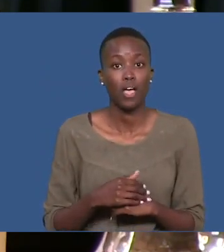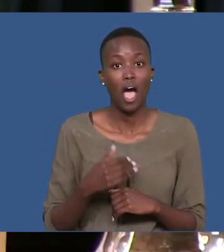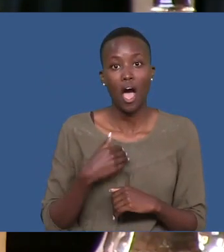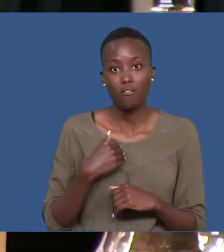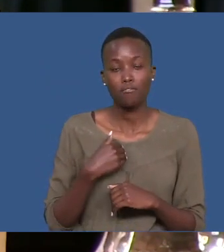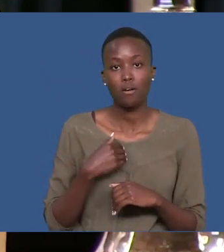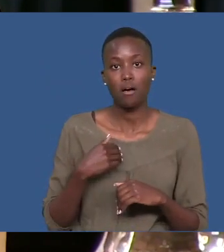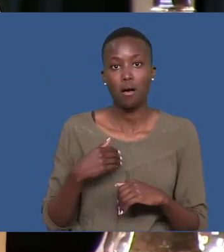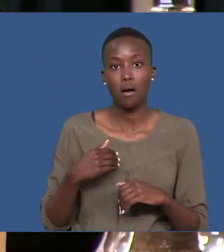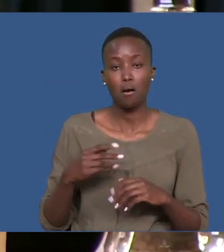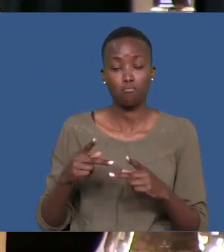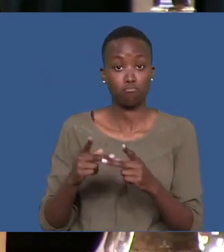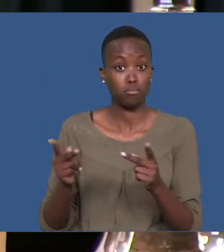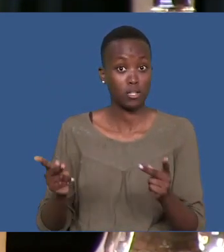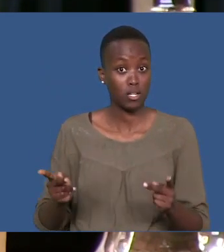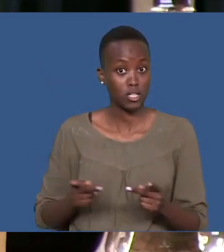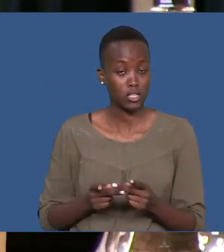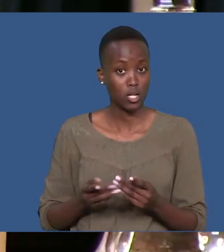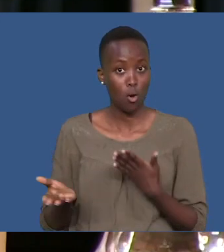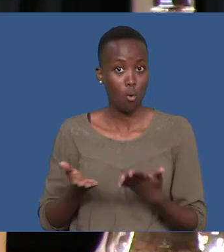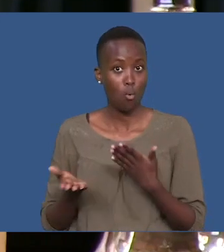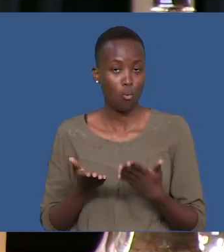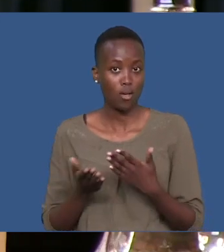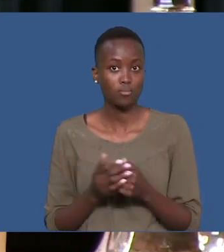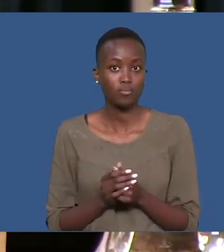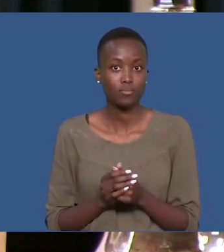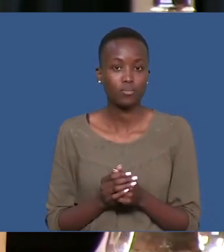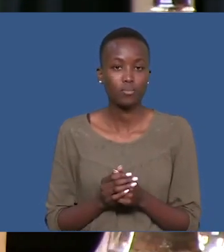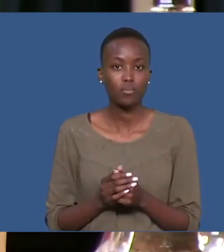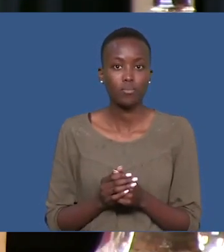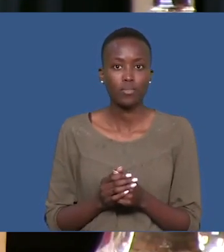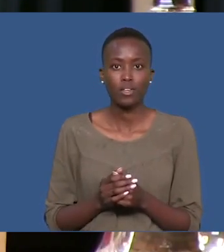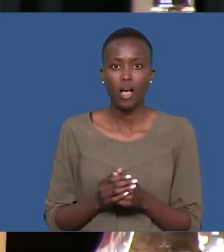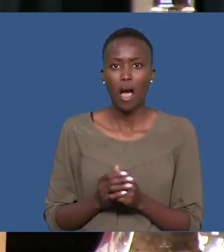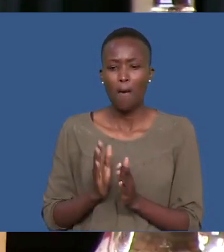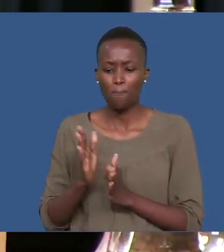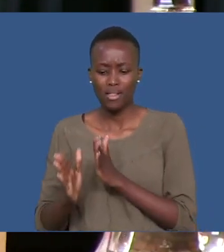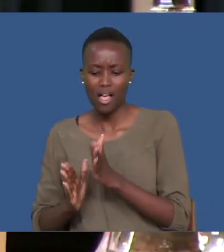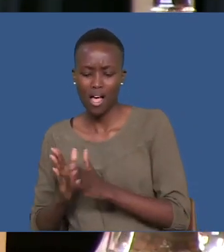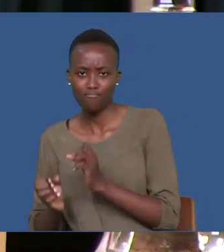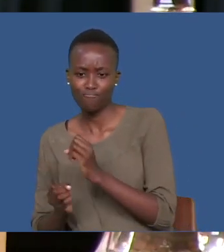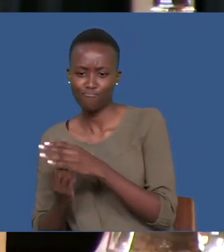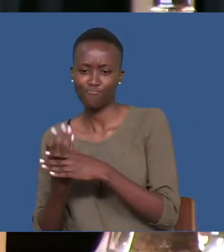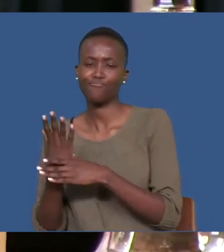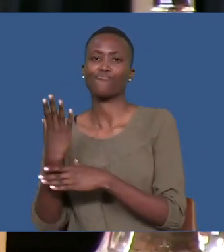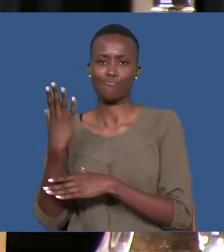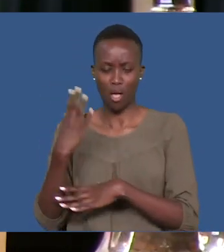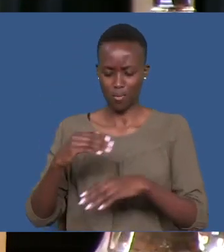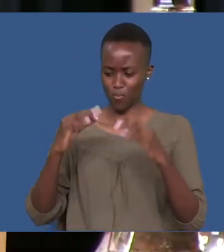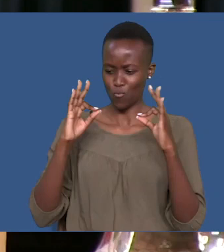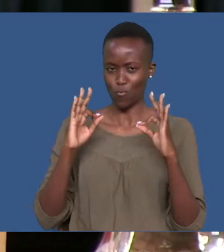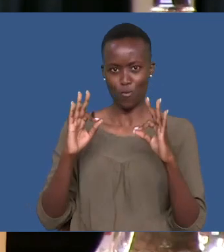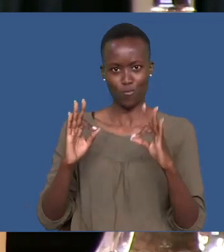software. They would like to see their little project grow up to become something magnificent. From